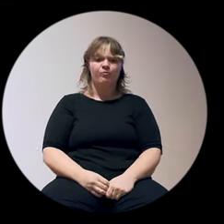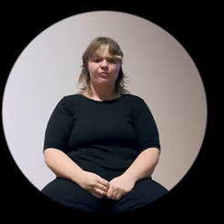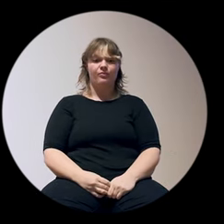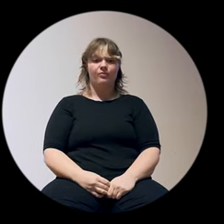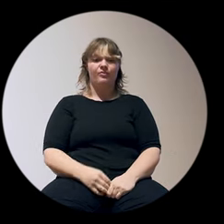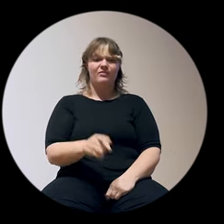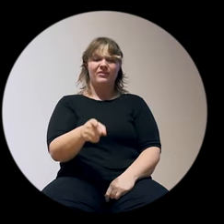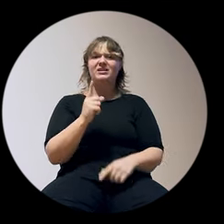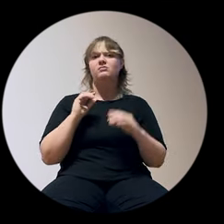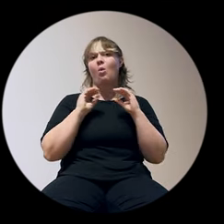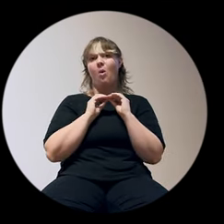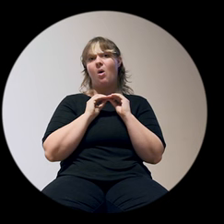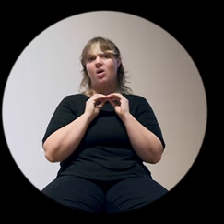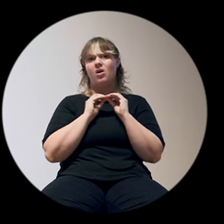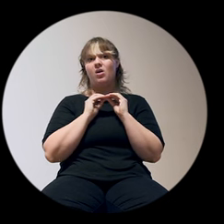This is more of